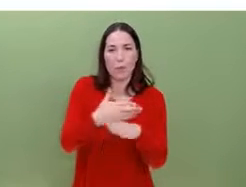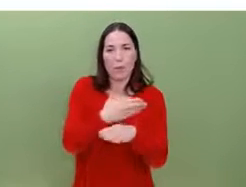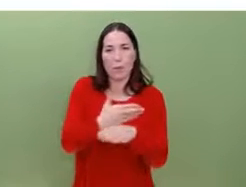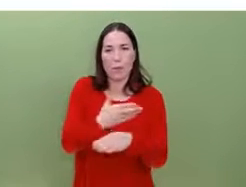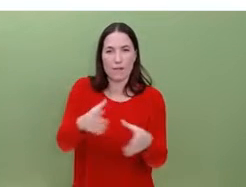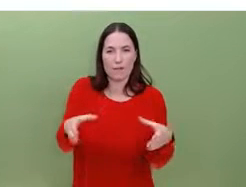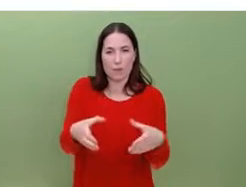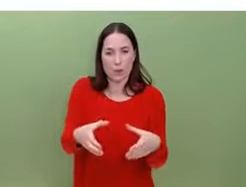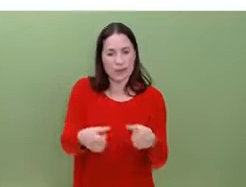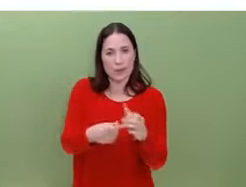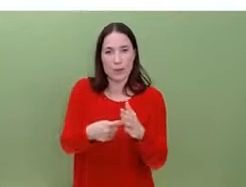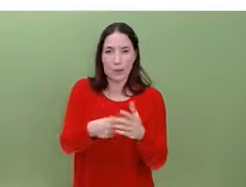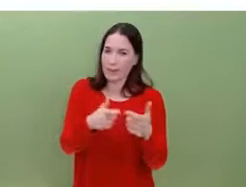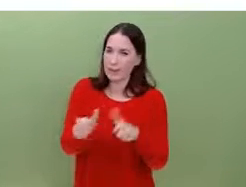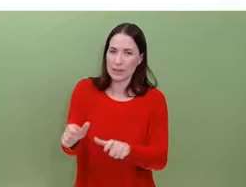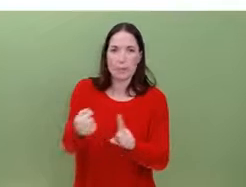continuing to have the impact that they have.